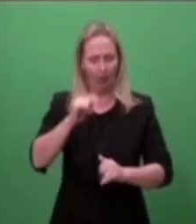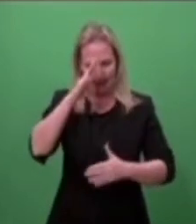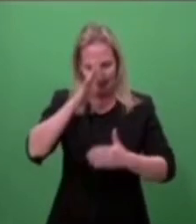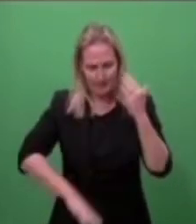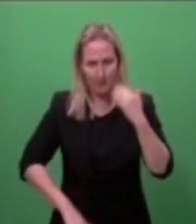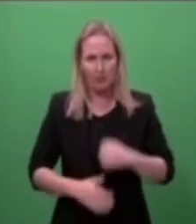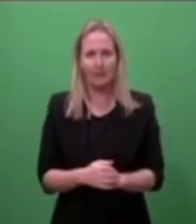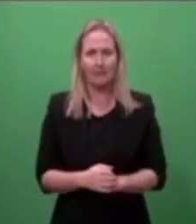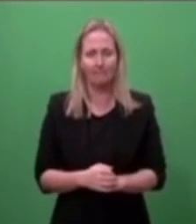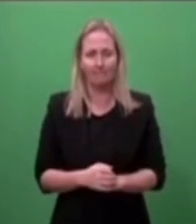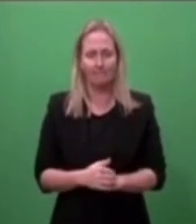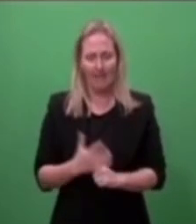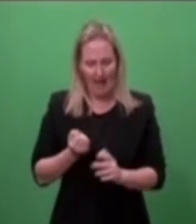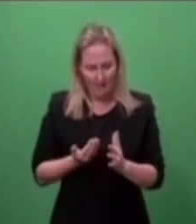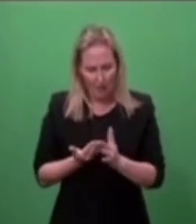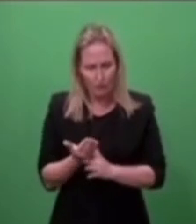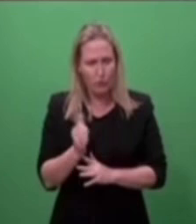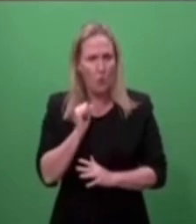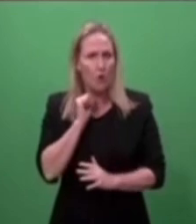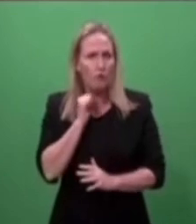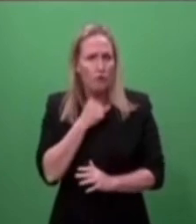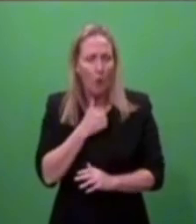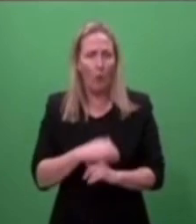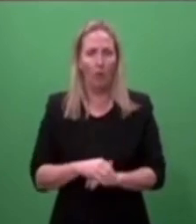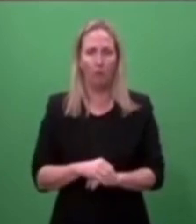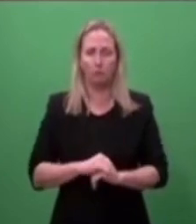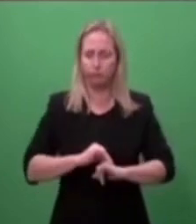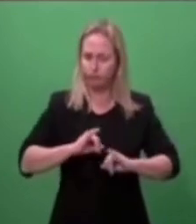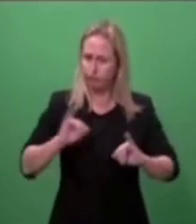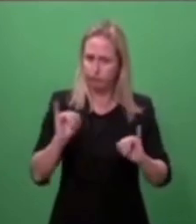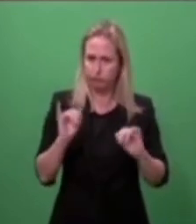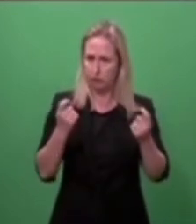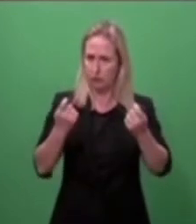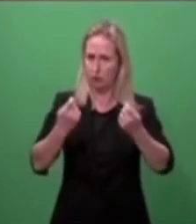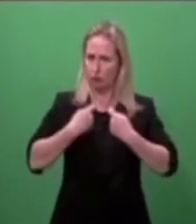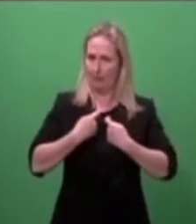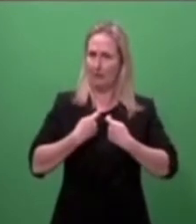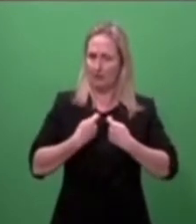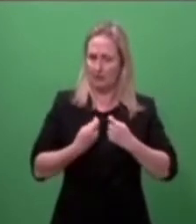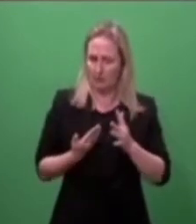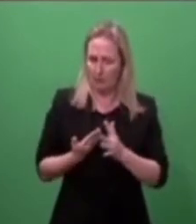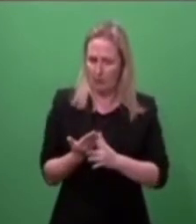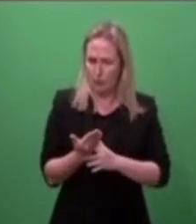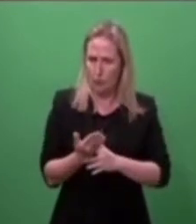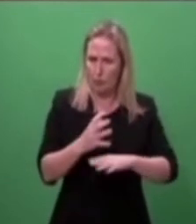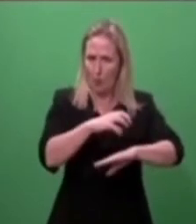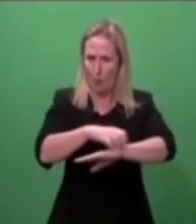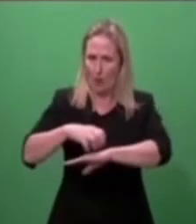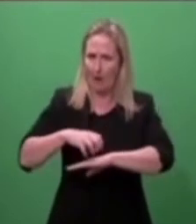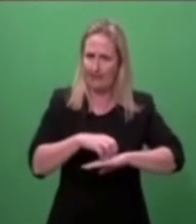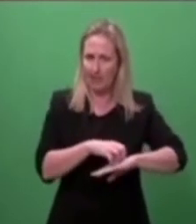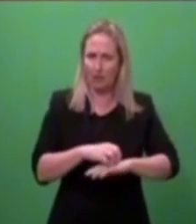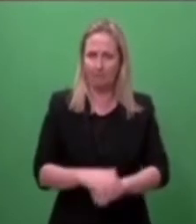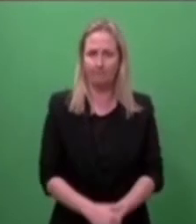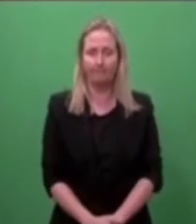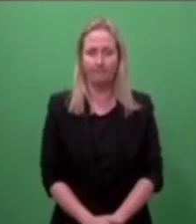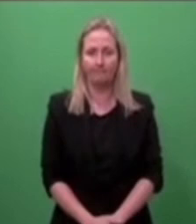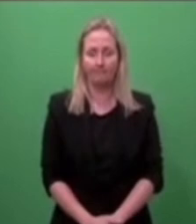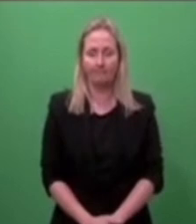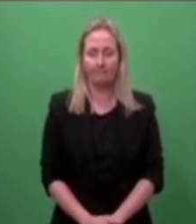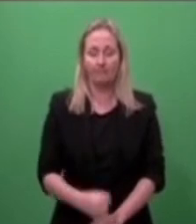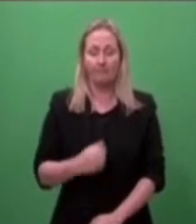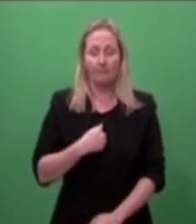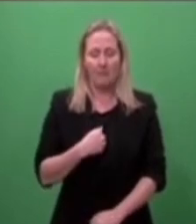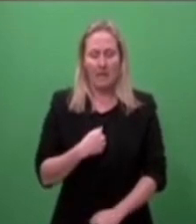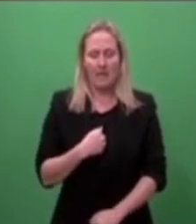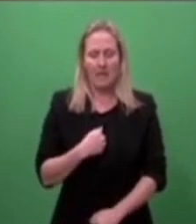cruelty and the unbearable treatment that they received. And my heart goes out